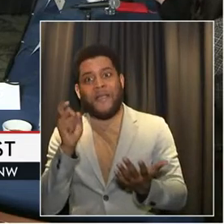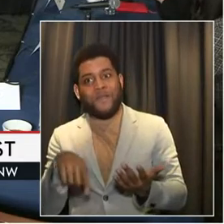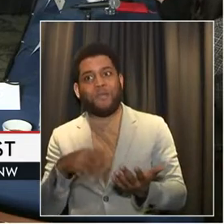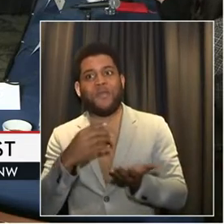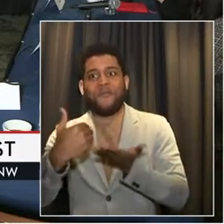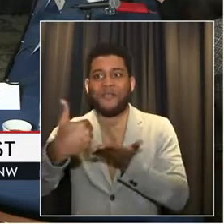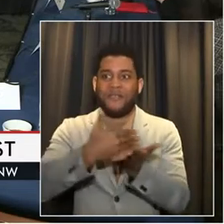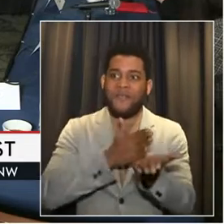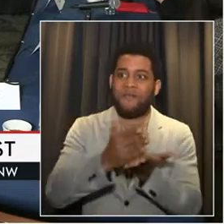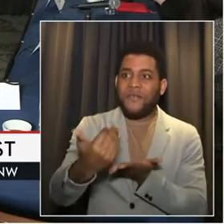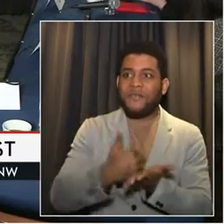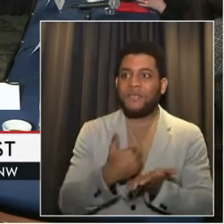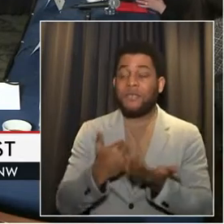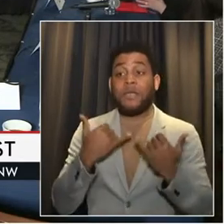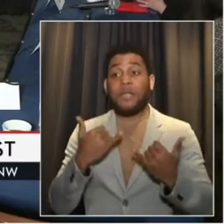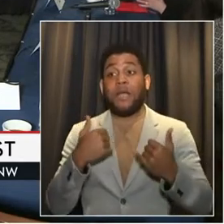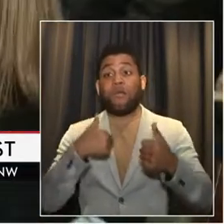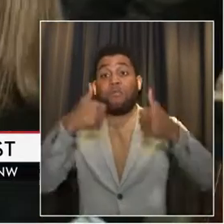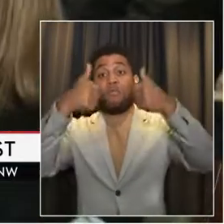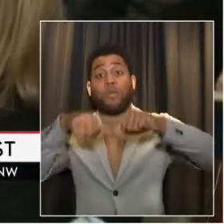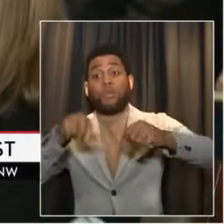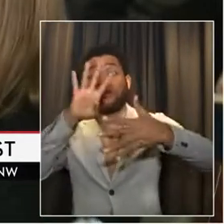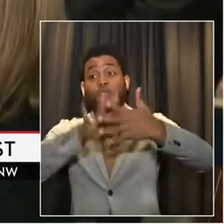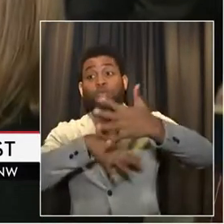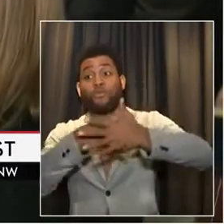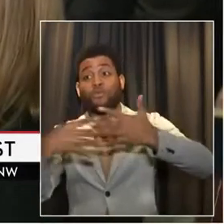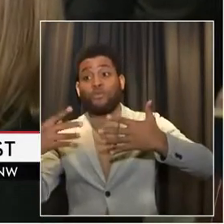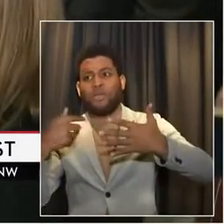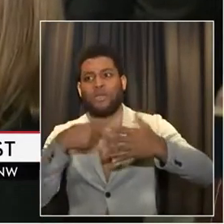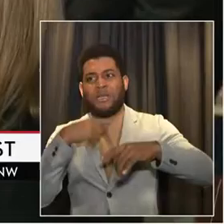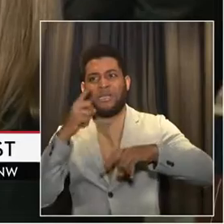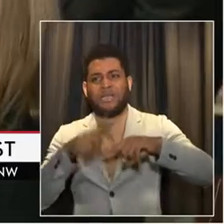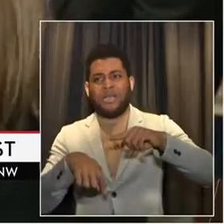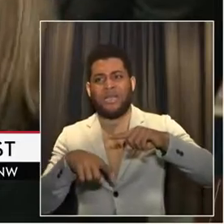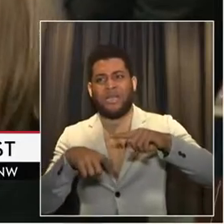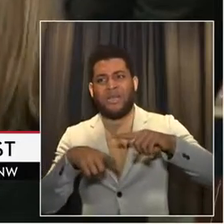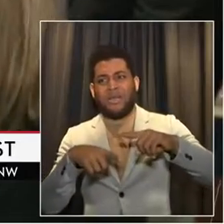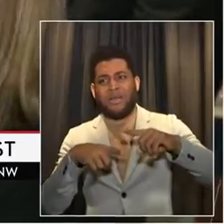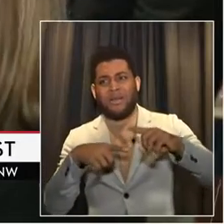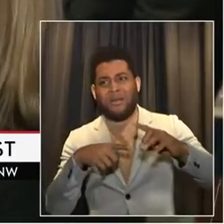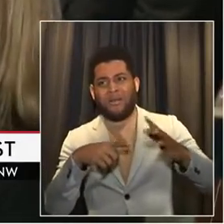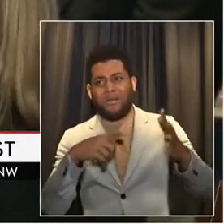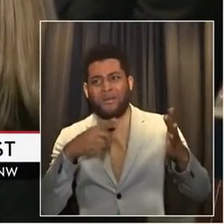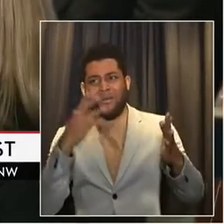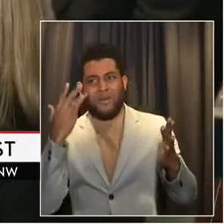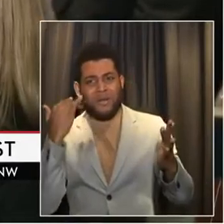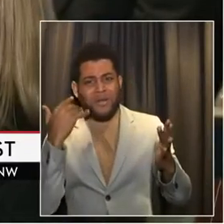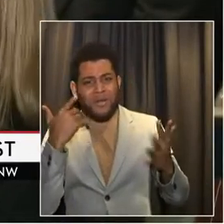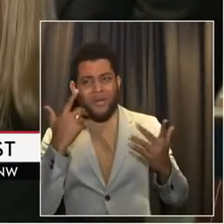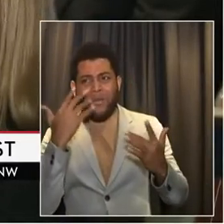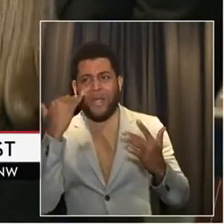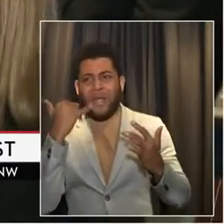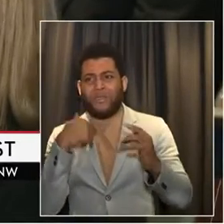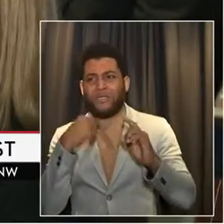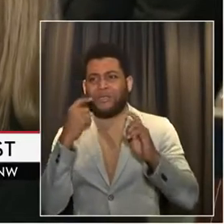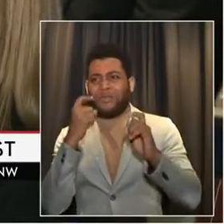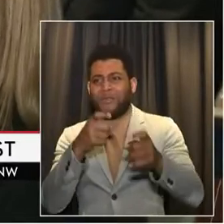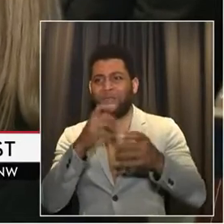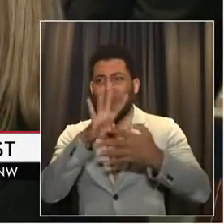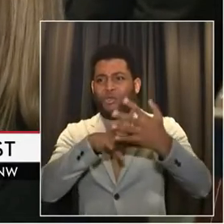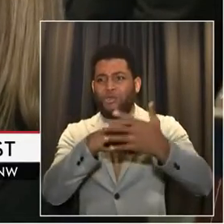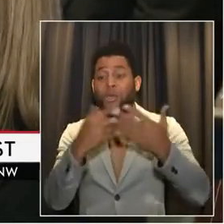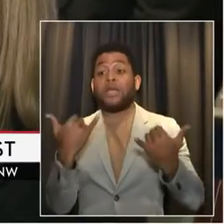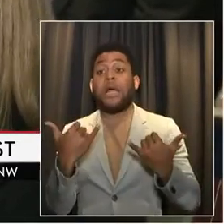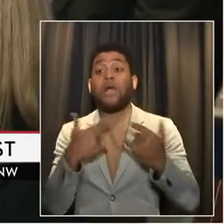we have goals, but as we go through this process, we will